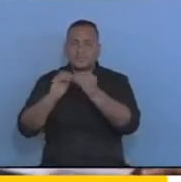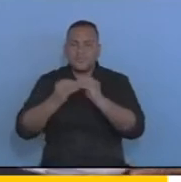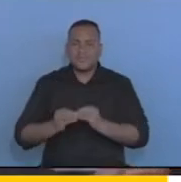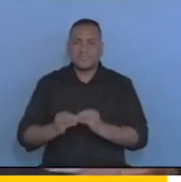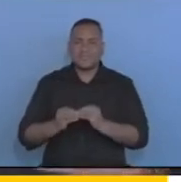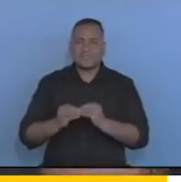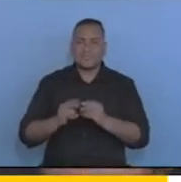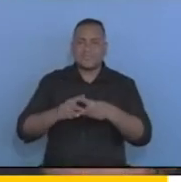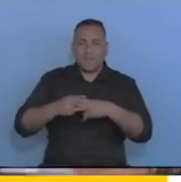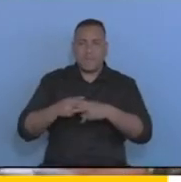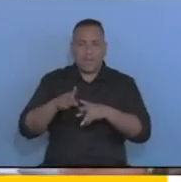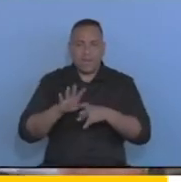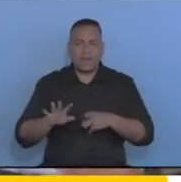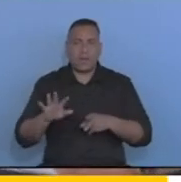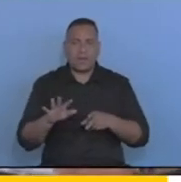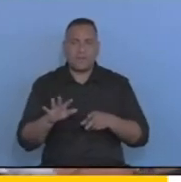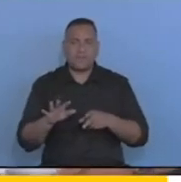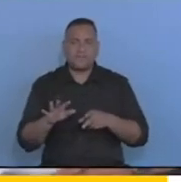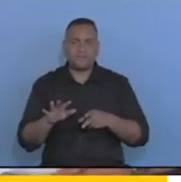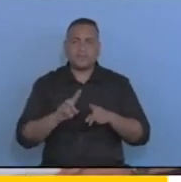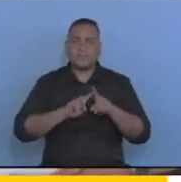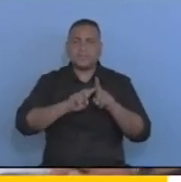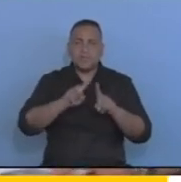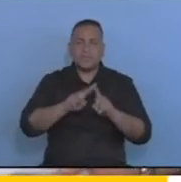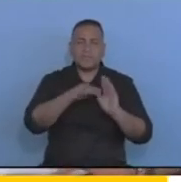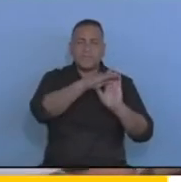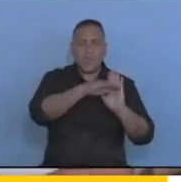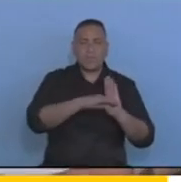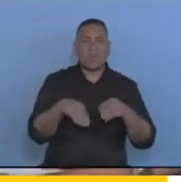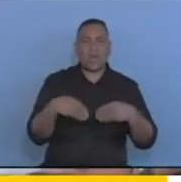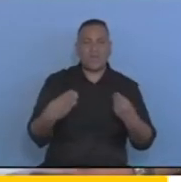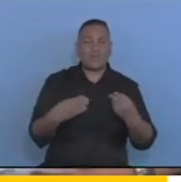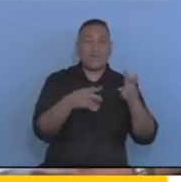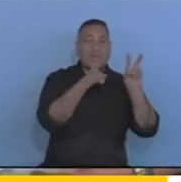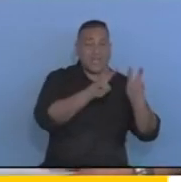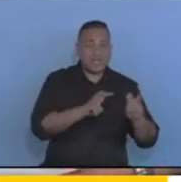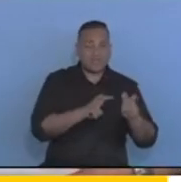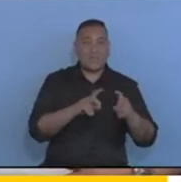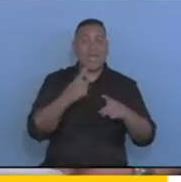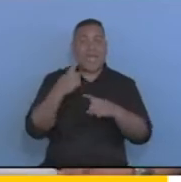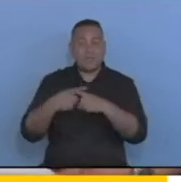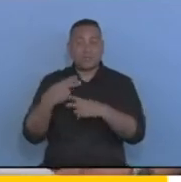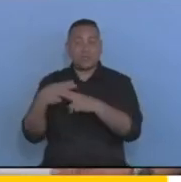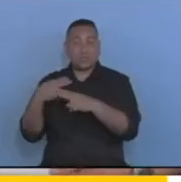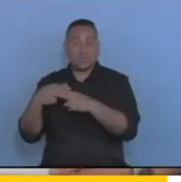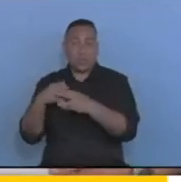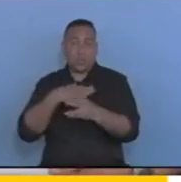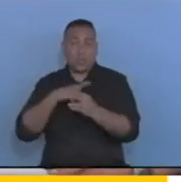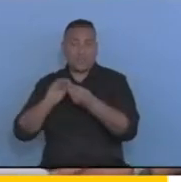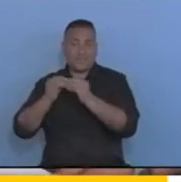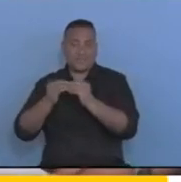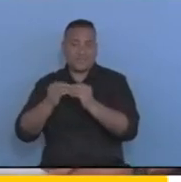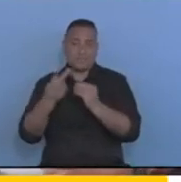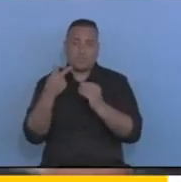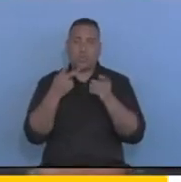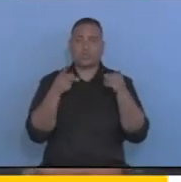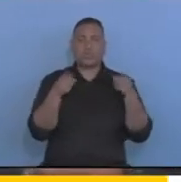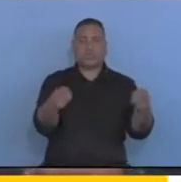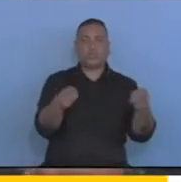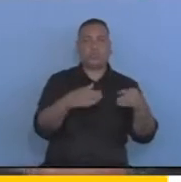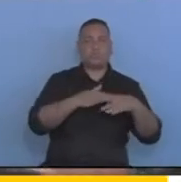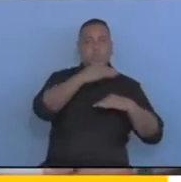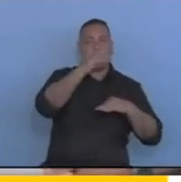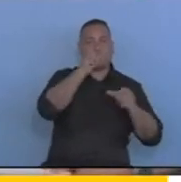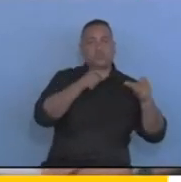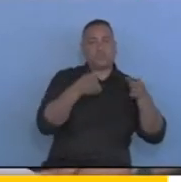space allocation of the programs, plumbing and electrical will get the bigger space allocations for the training spaces required. So those two are big